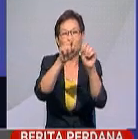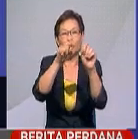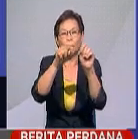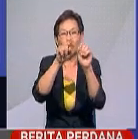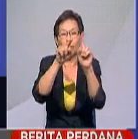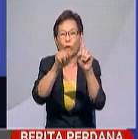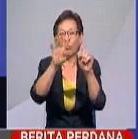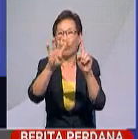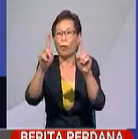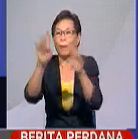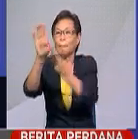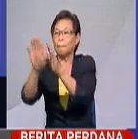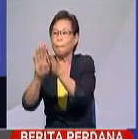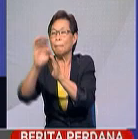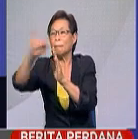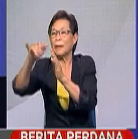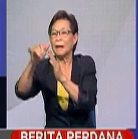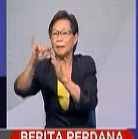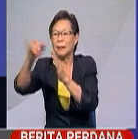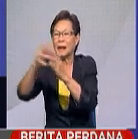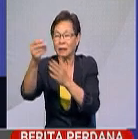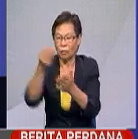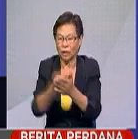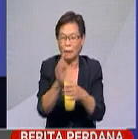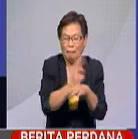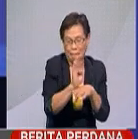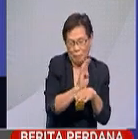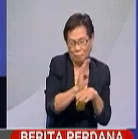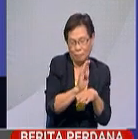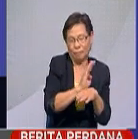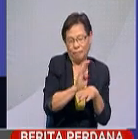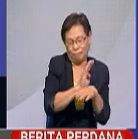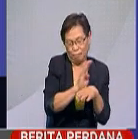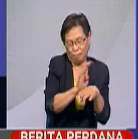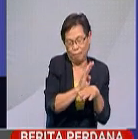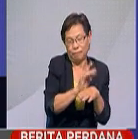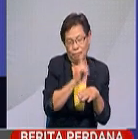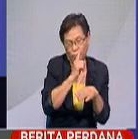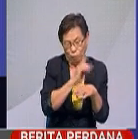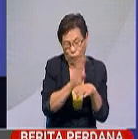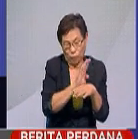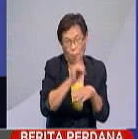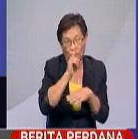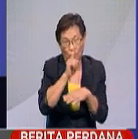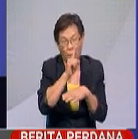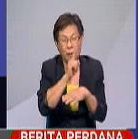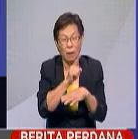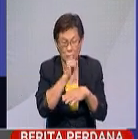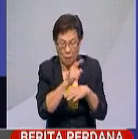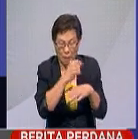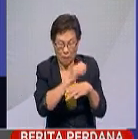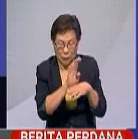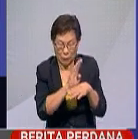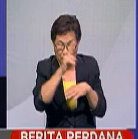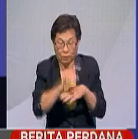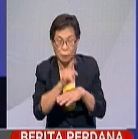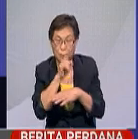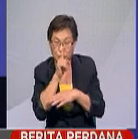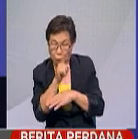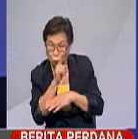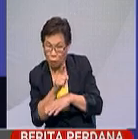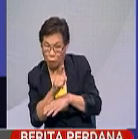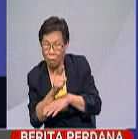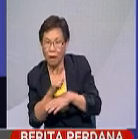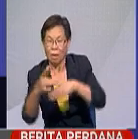RM11.41 billion. Businesses must, however, ensure that technology is able to